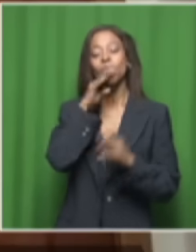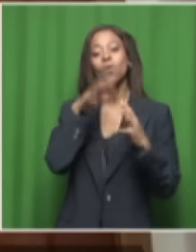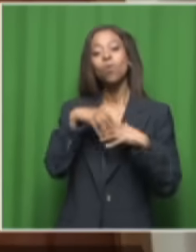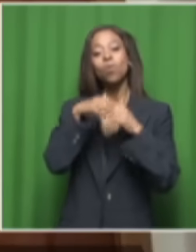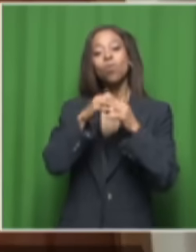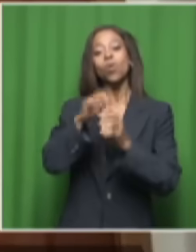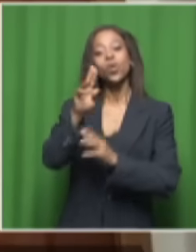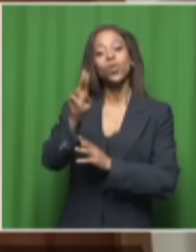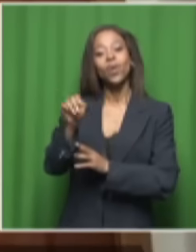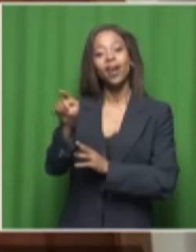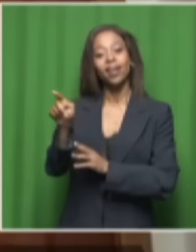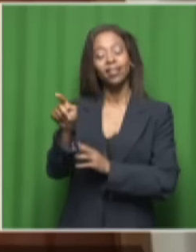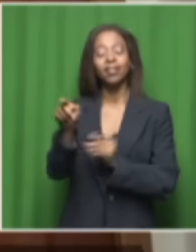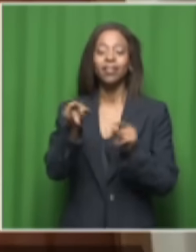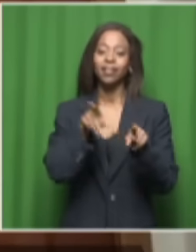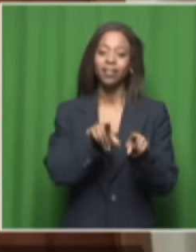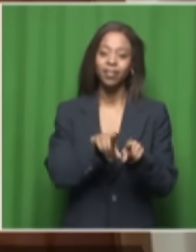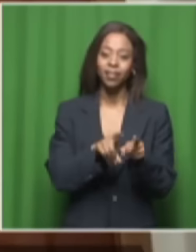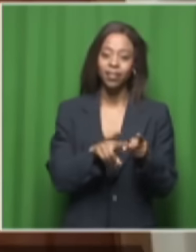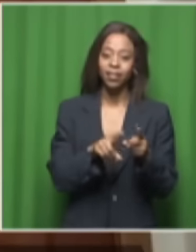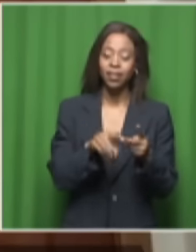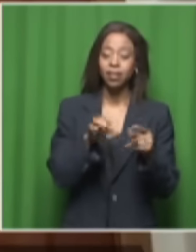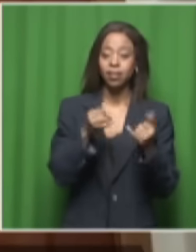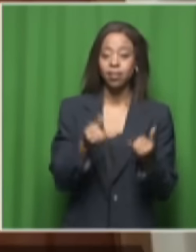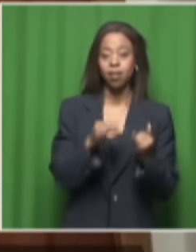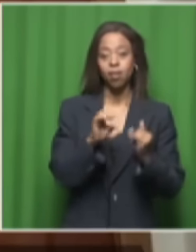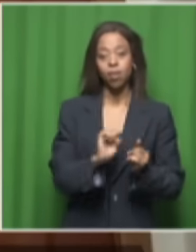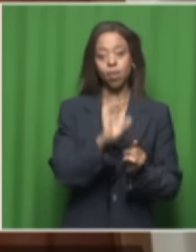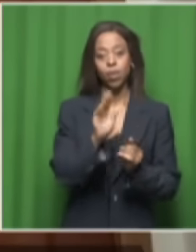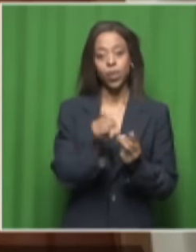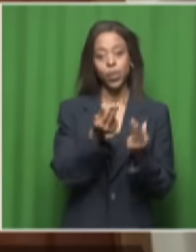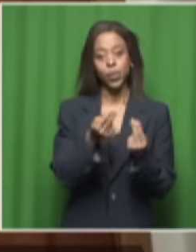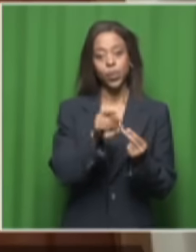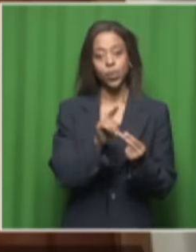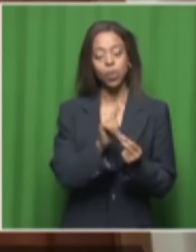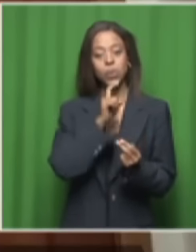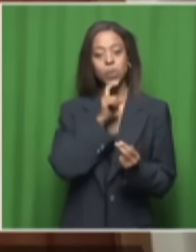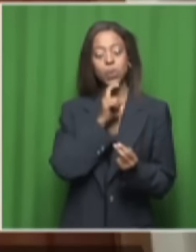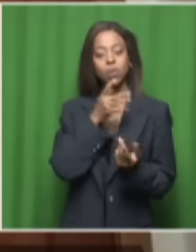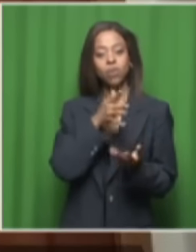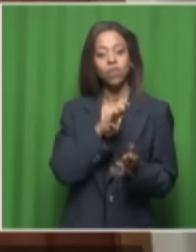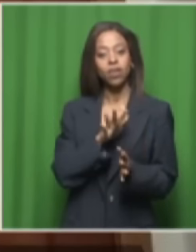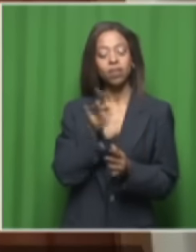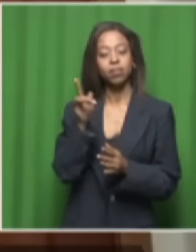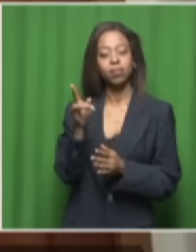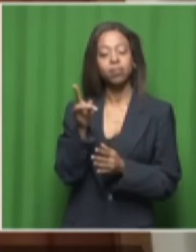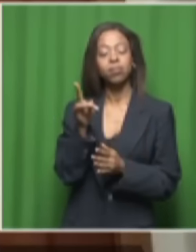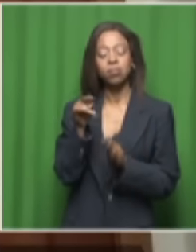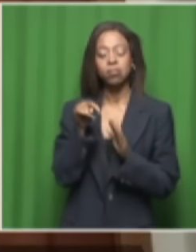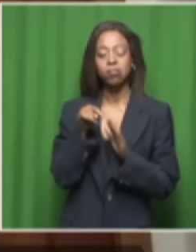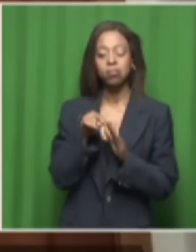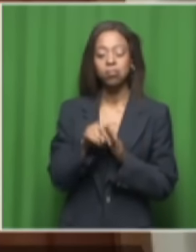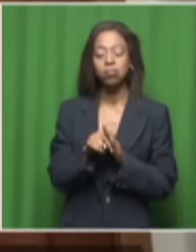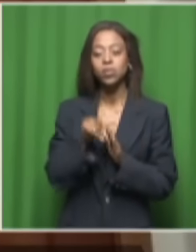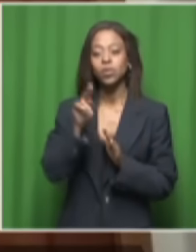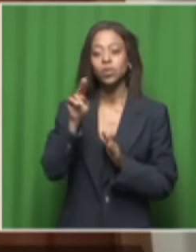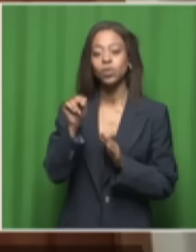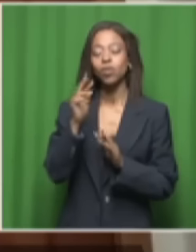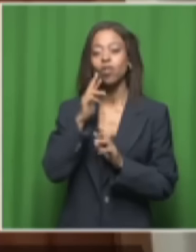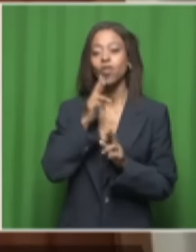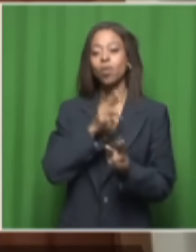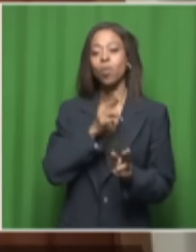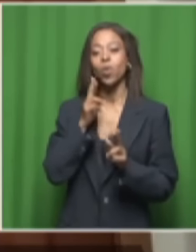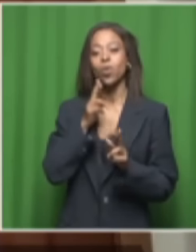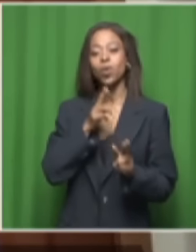of the UN. And what South Africa has done is it has used extensive UN